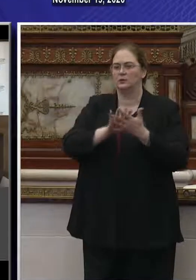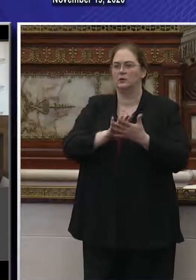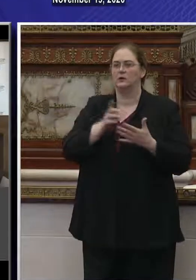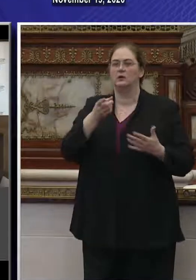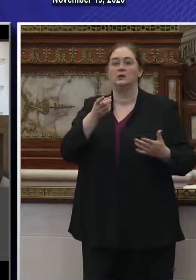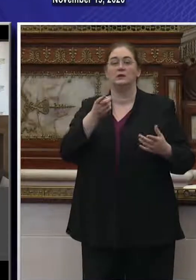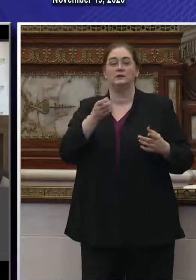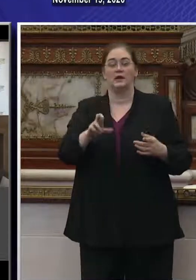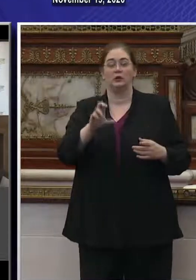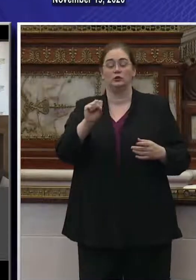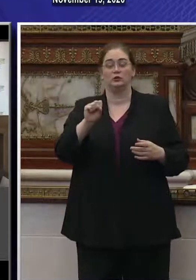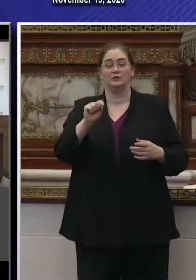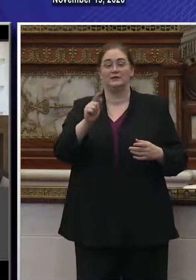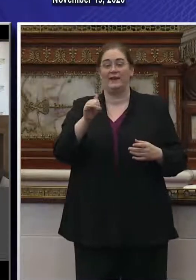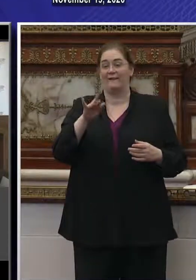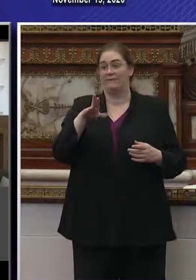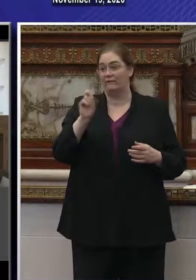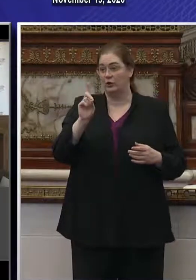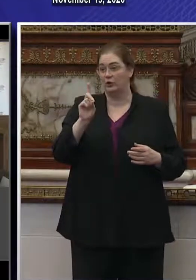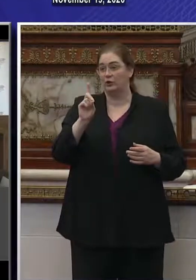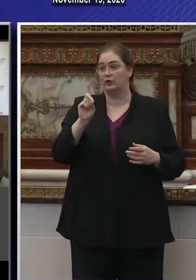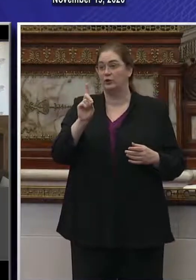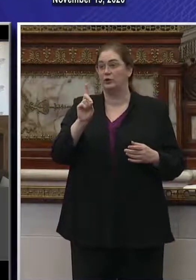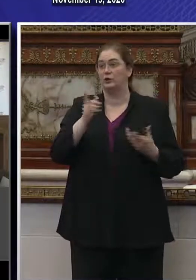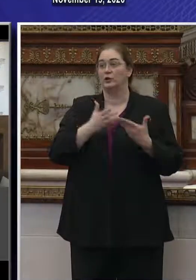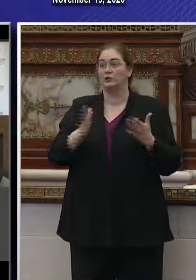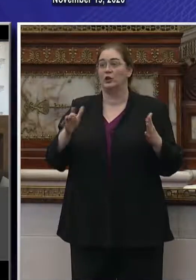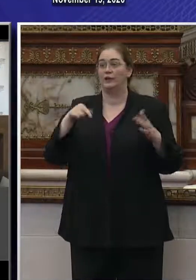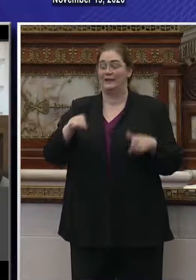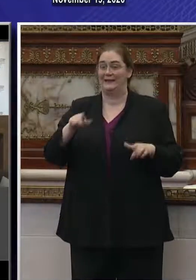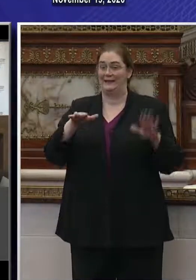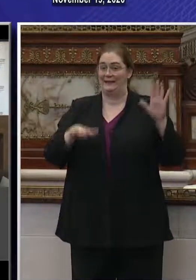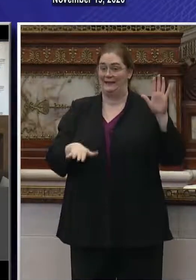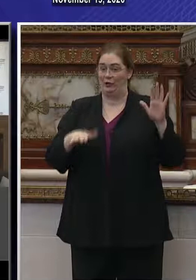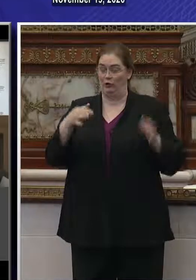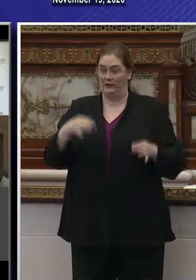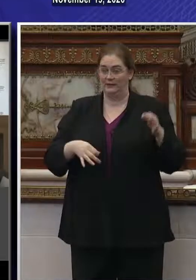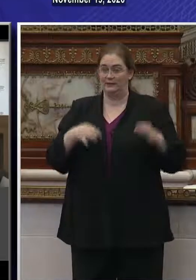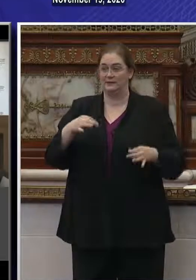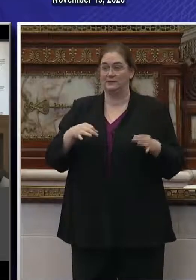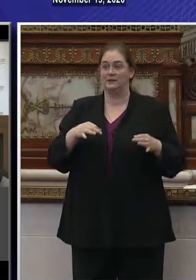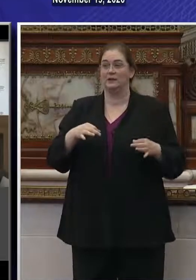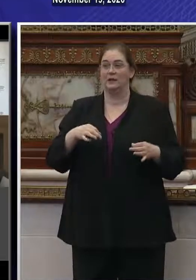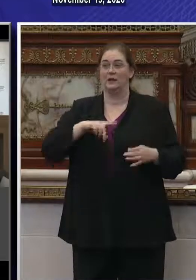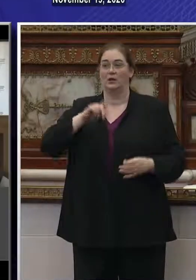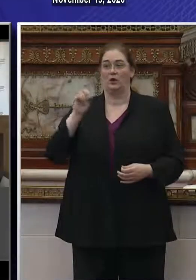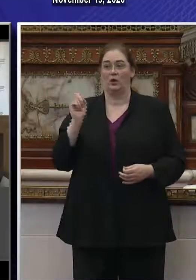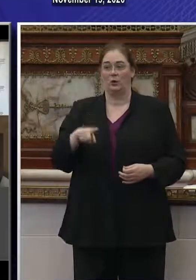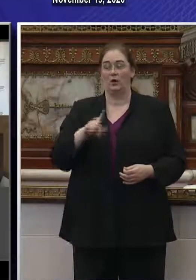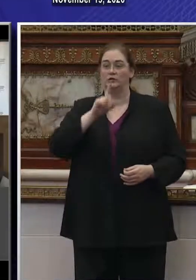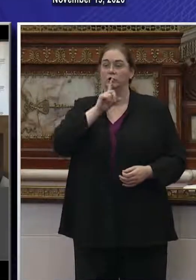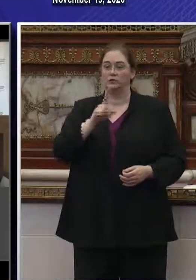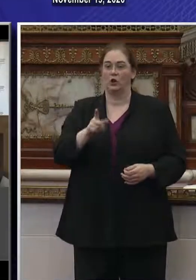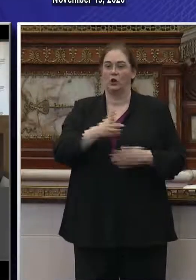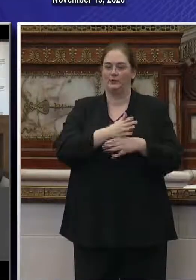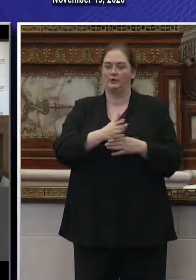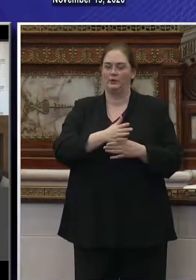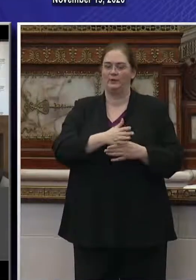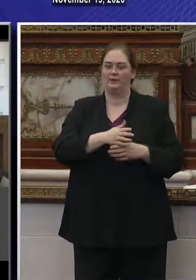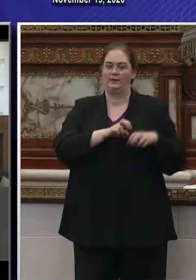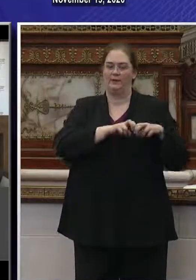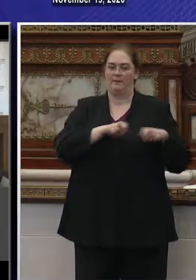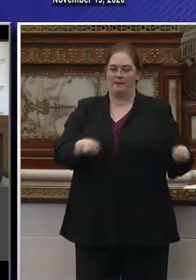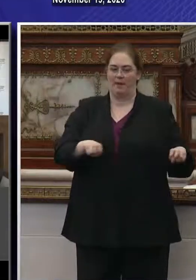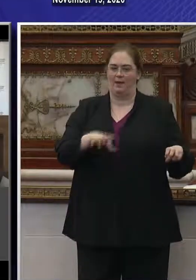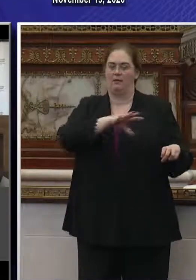Dr. Stanford, generally in hearings, the questions are between the